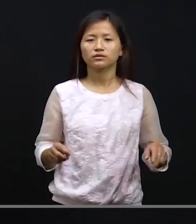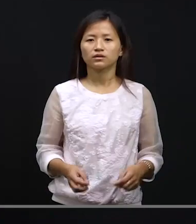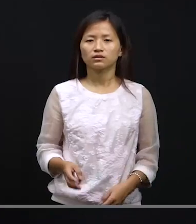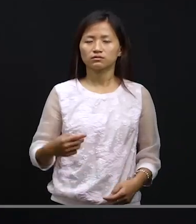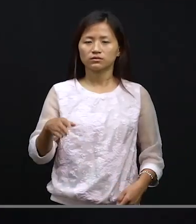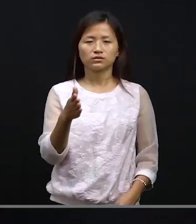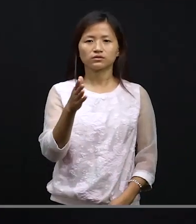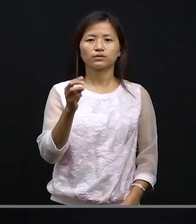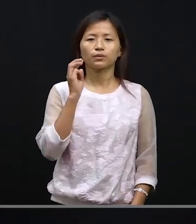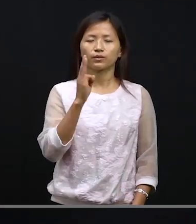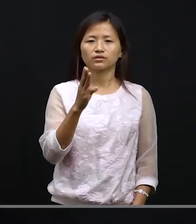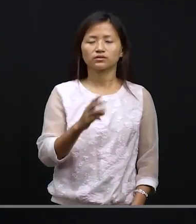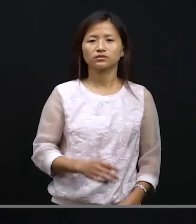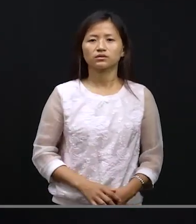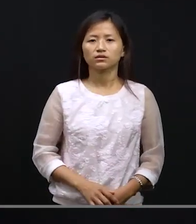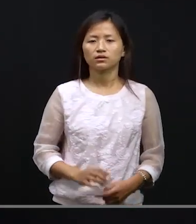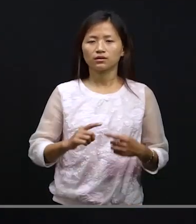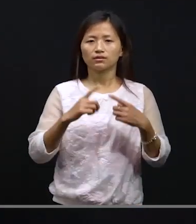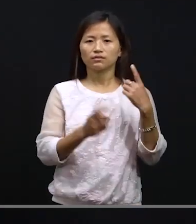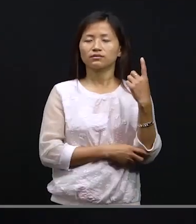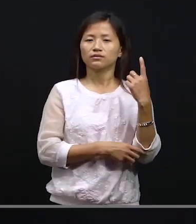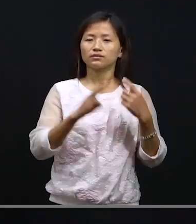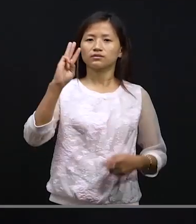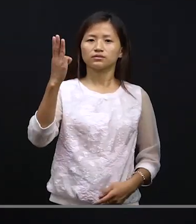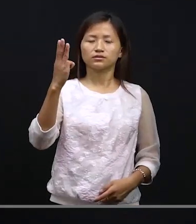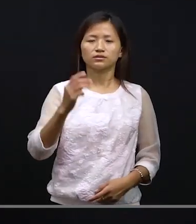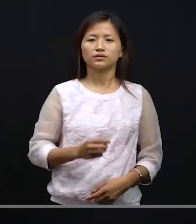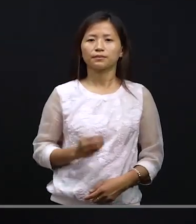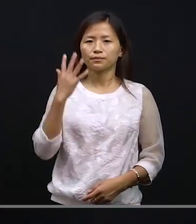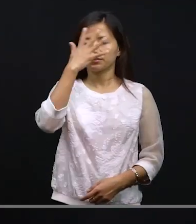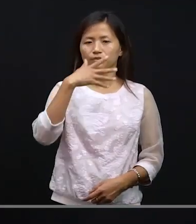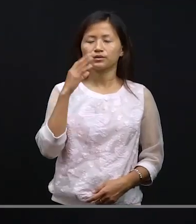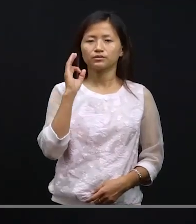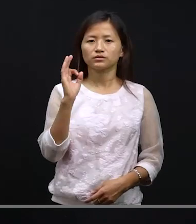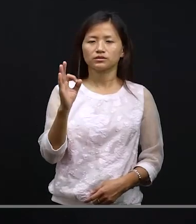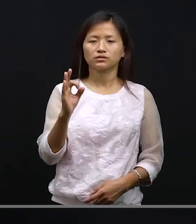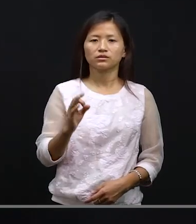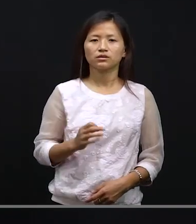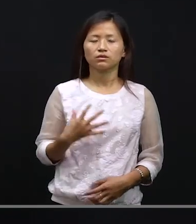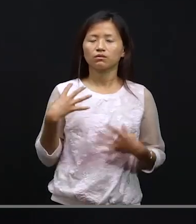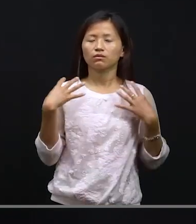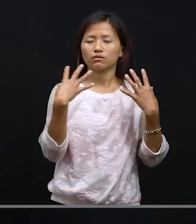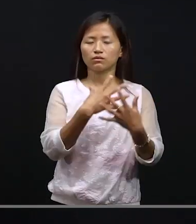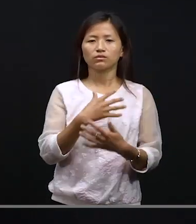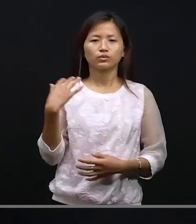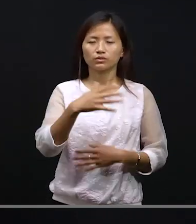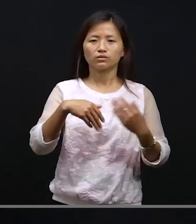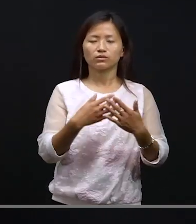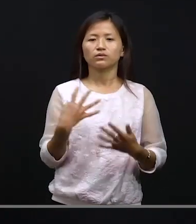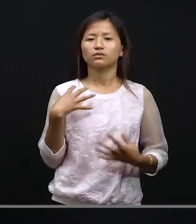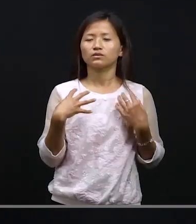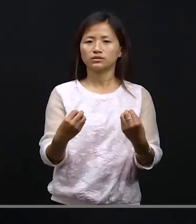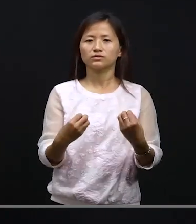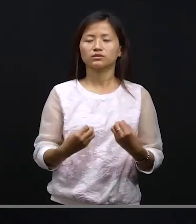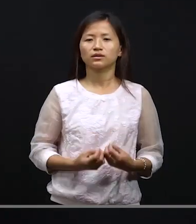wealth. And the third one comes the beauty. Beauty is something that we all want. If I ask you, you